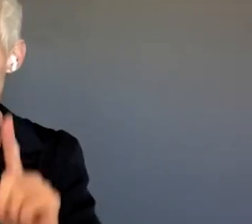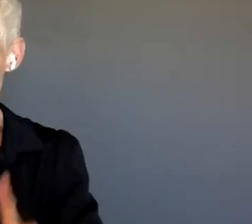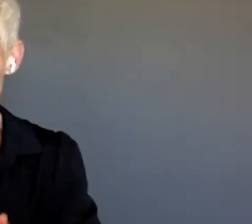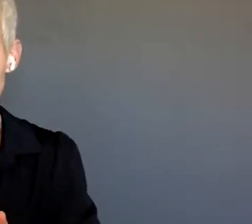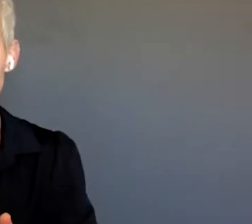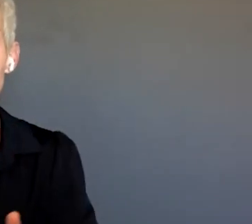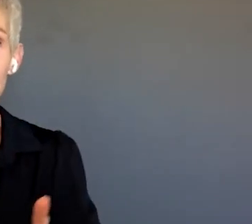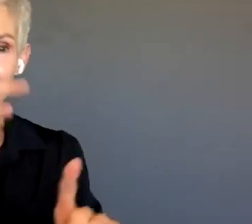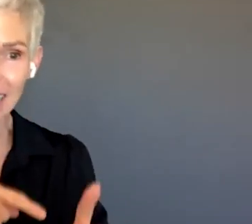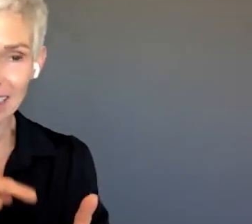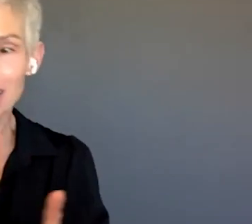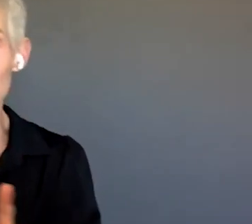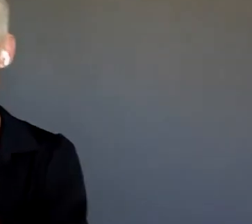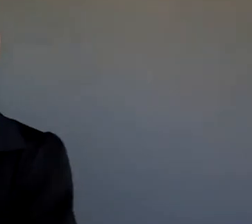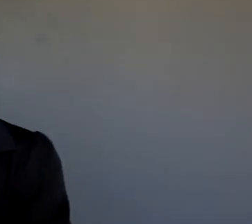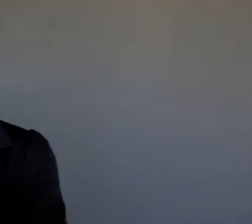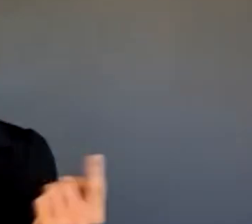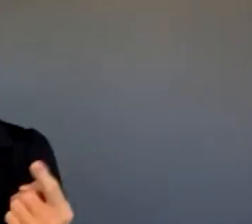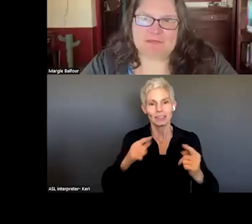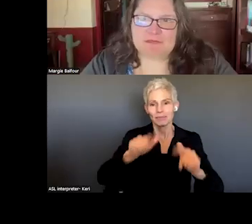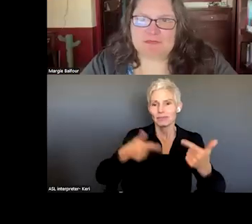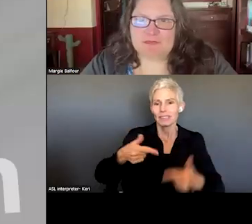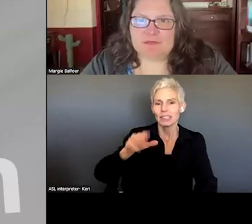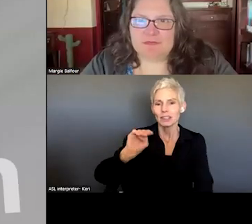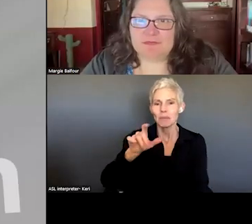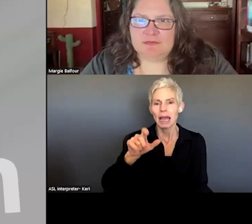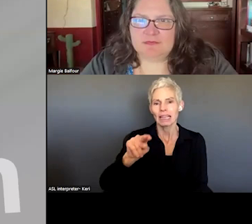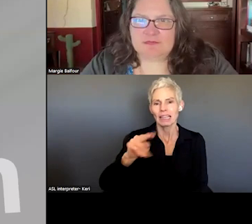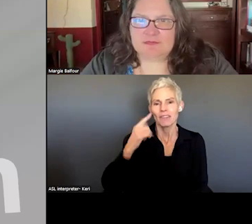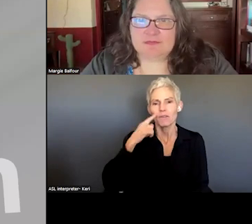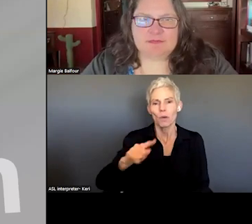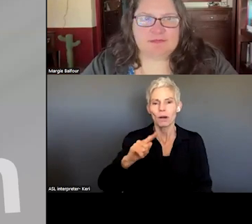counterpoints to it. So we'll pass it back to Megan for our roundtable.